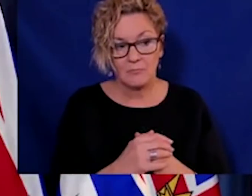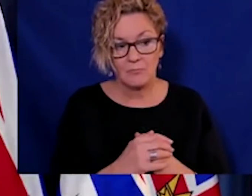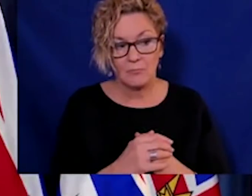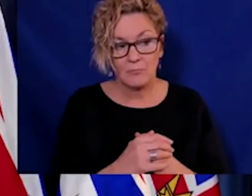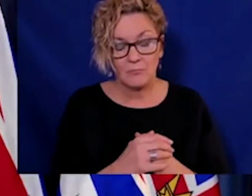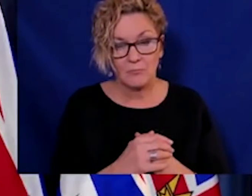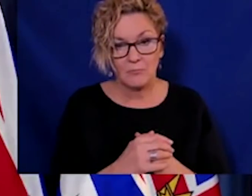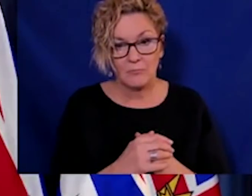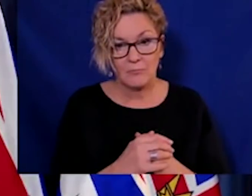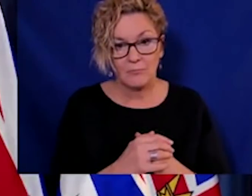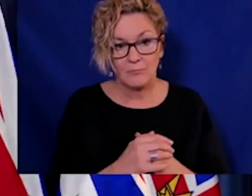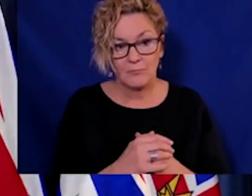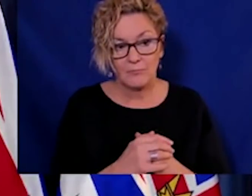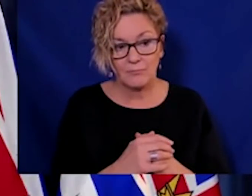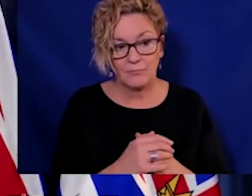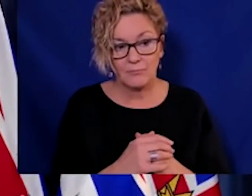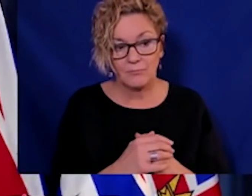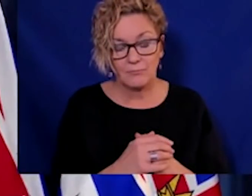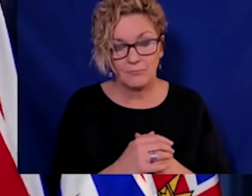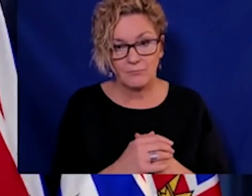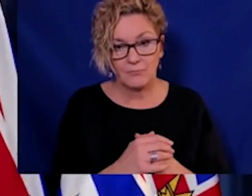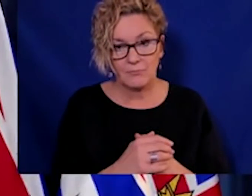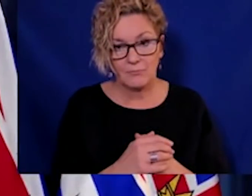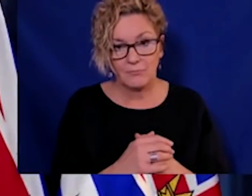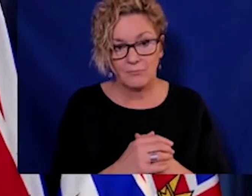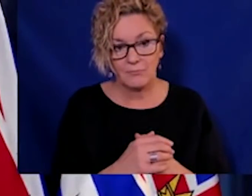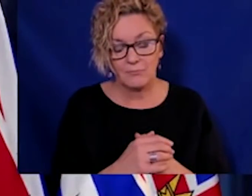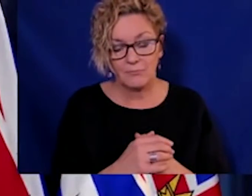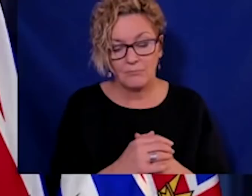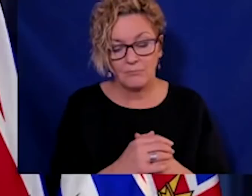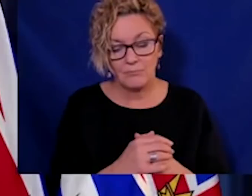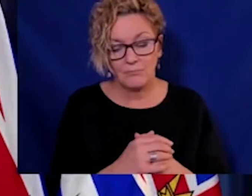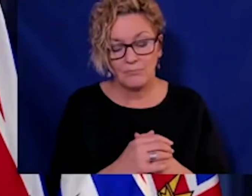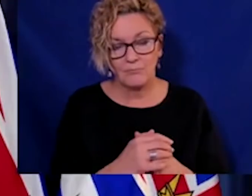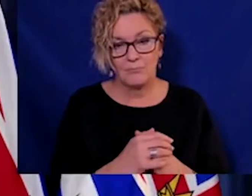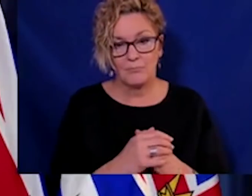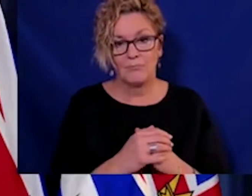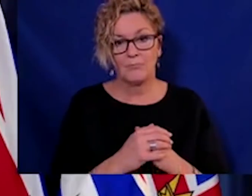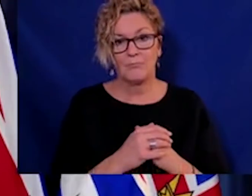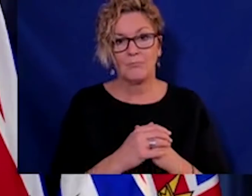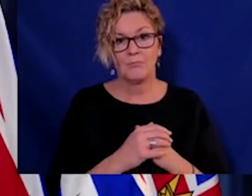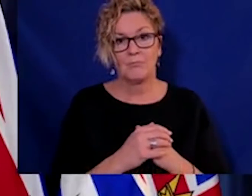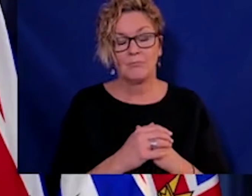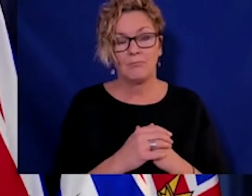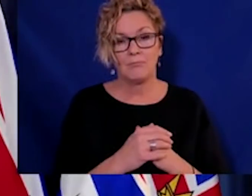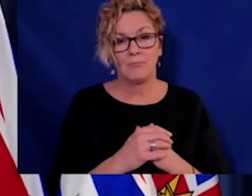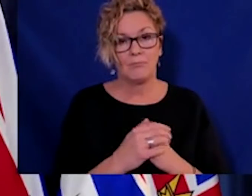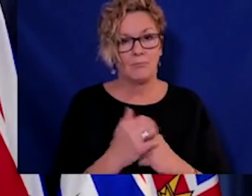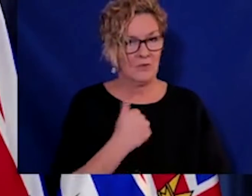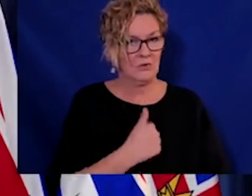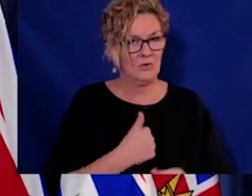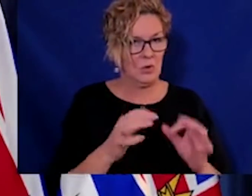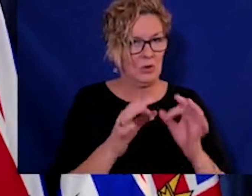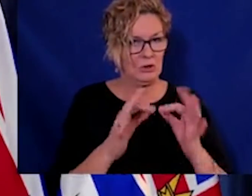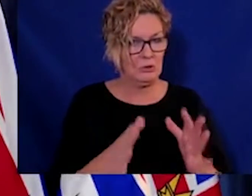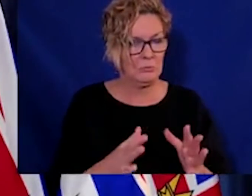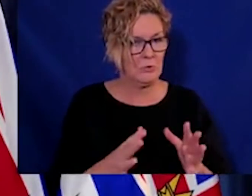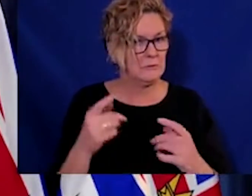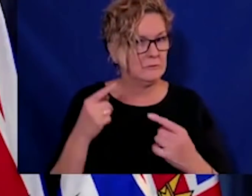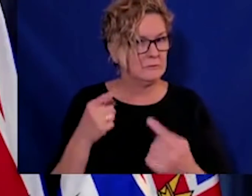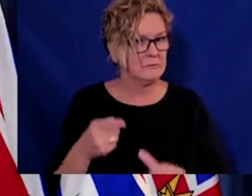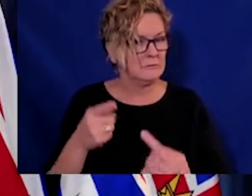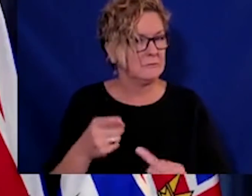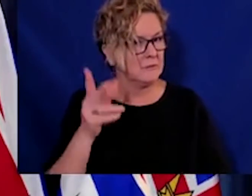that was produced by the BC Women's Health Foundation and Pacific Blue Cross, and encourage people who are interested, which I think is all of